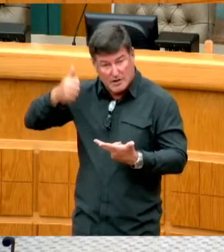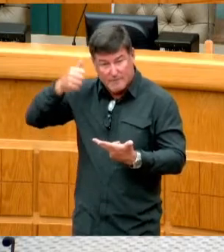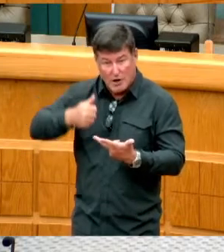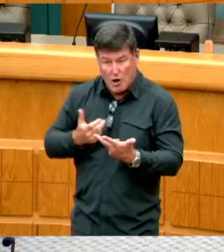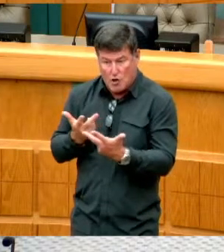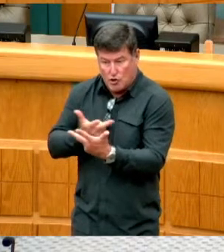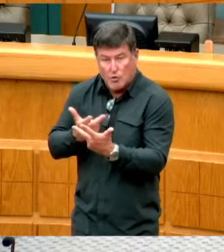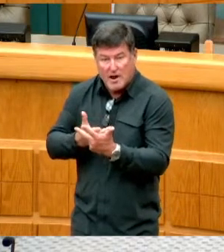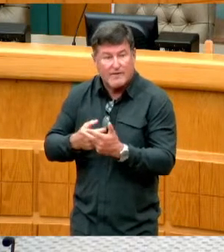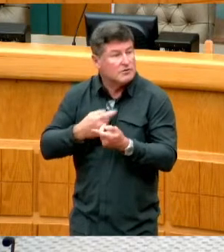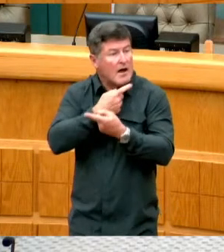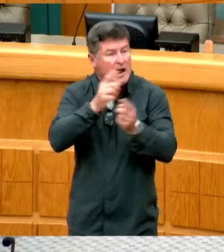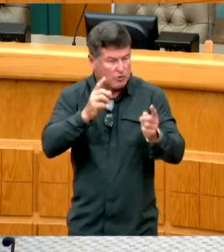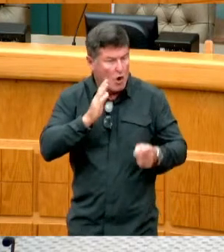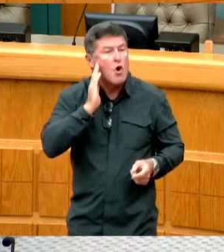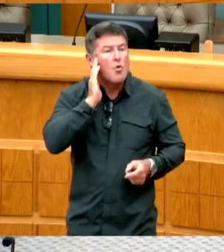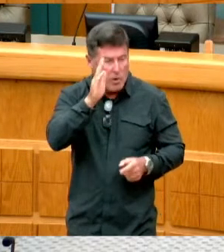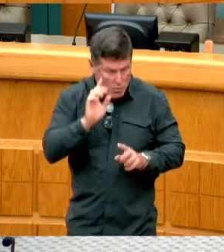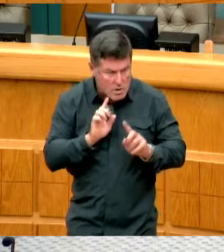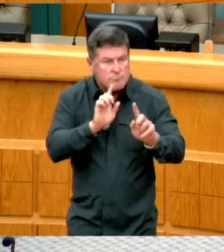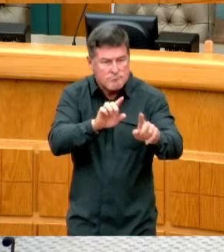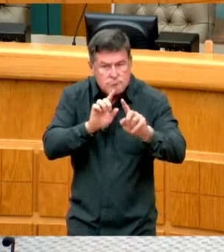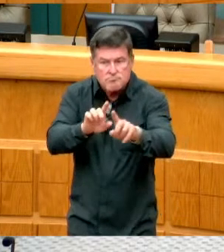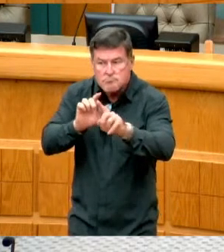Does it take time? It does.